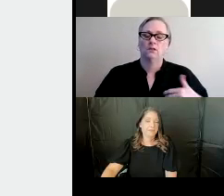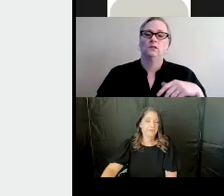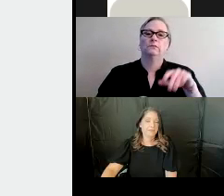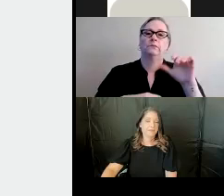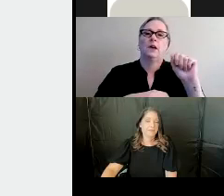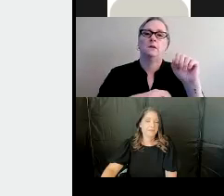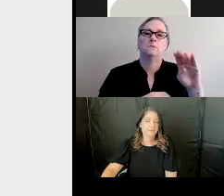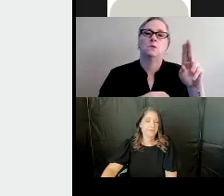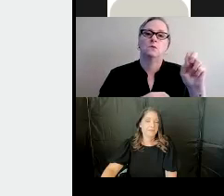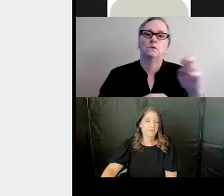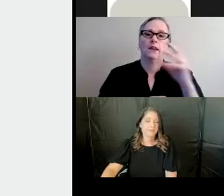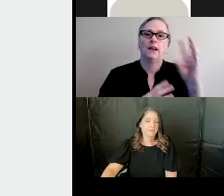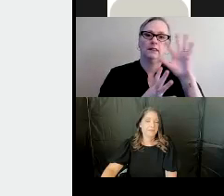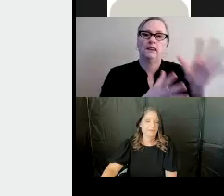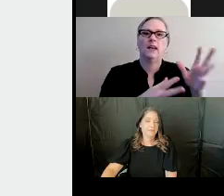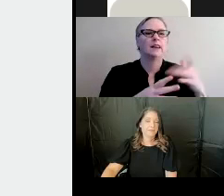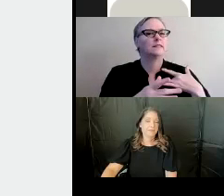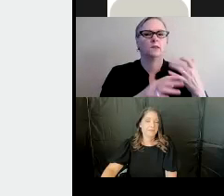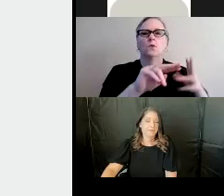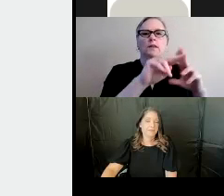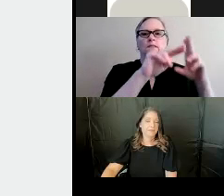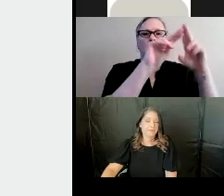escalates if there is no intervention.